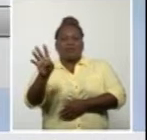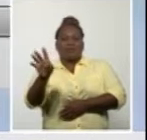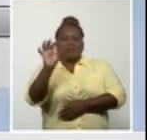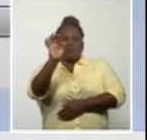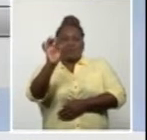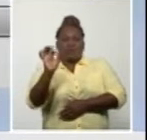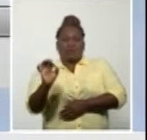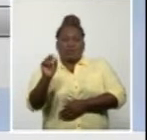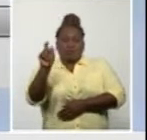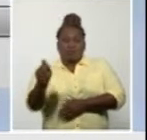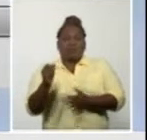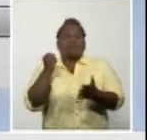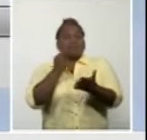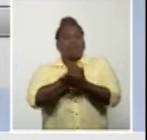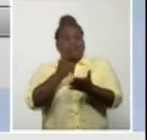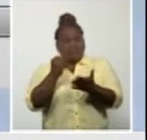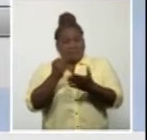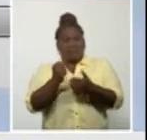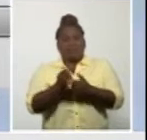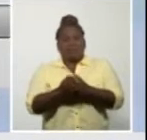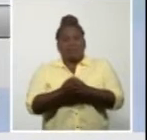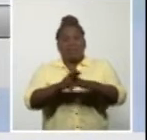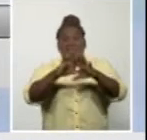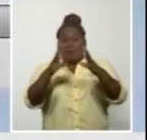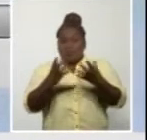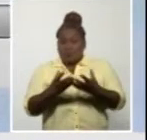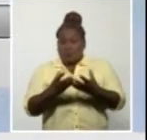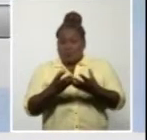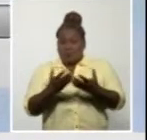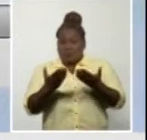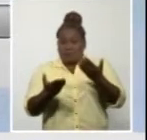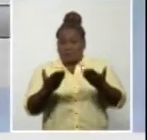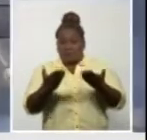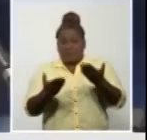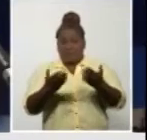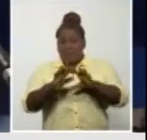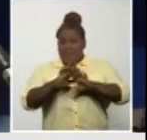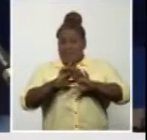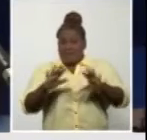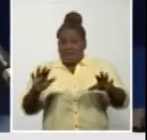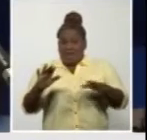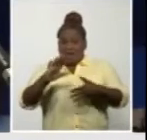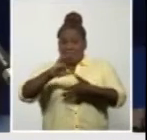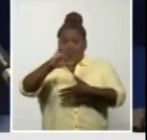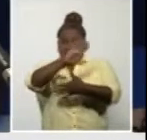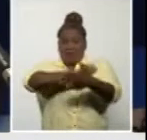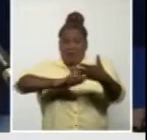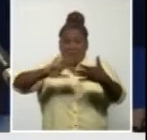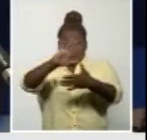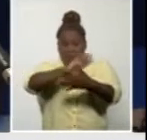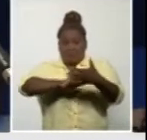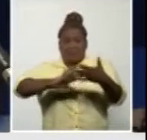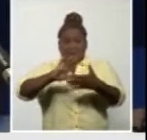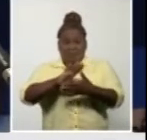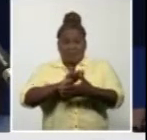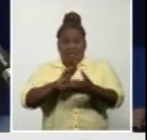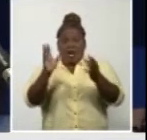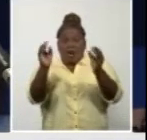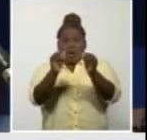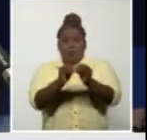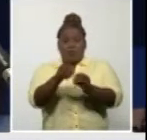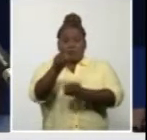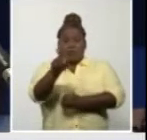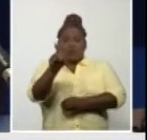146,391 deaths, 2,044 in a single day, for a lethality of 5.81, as we had